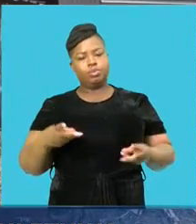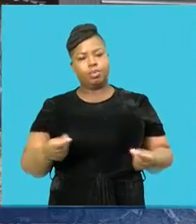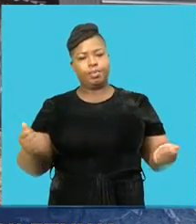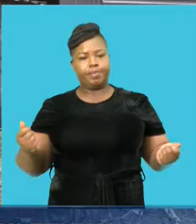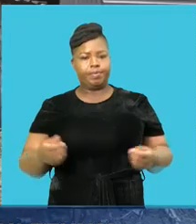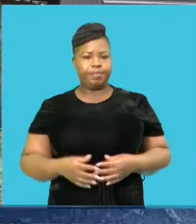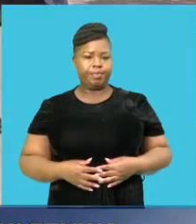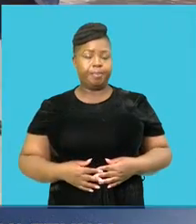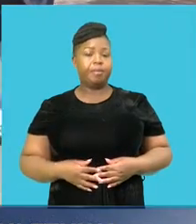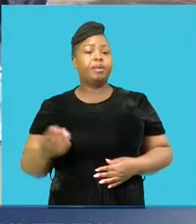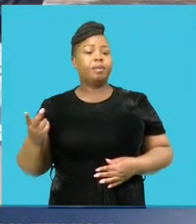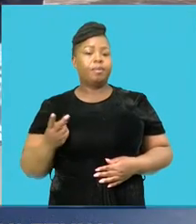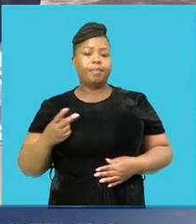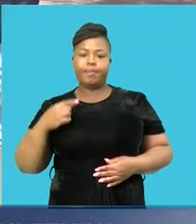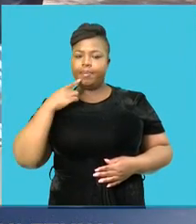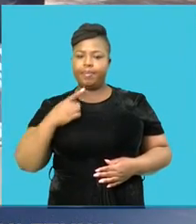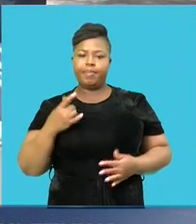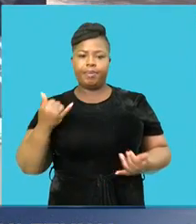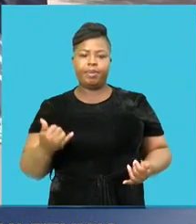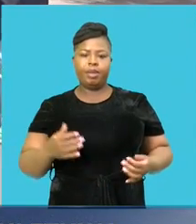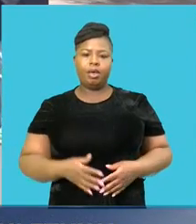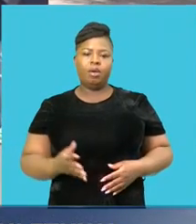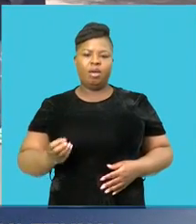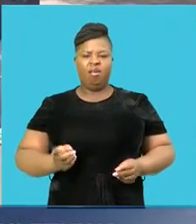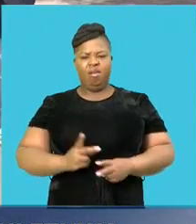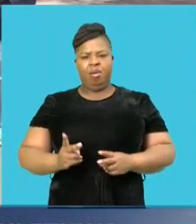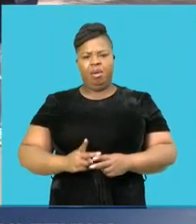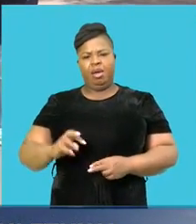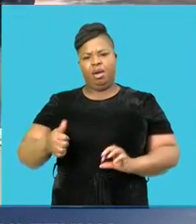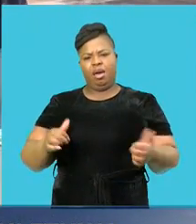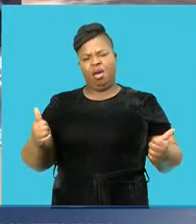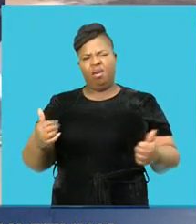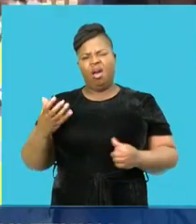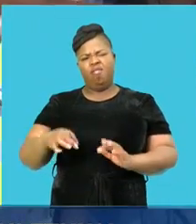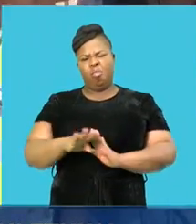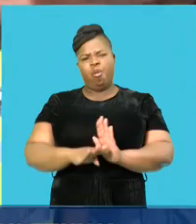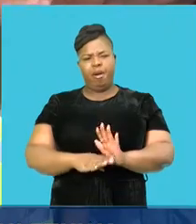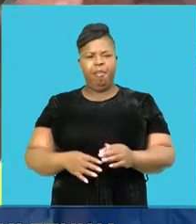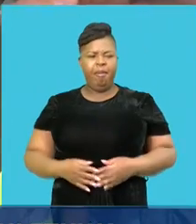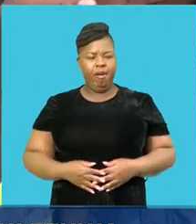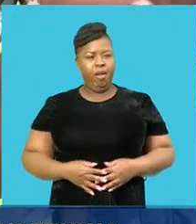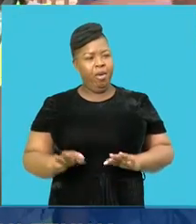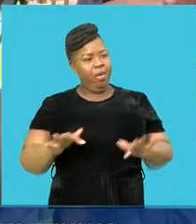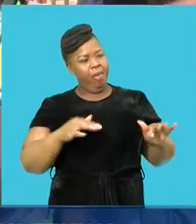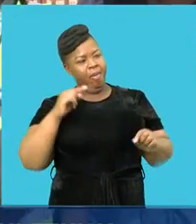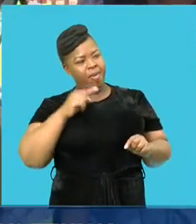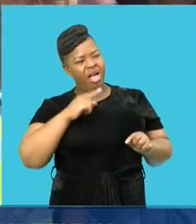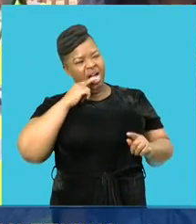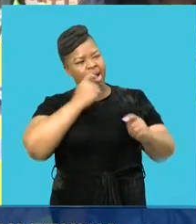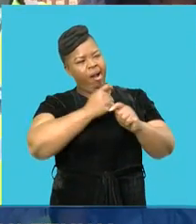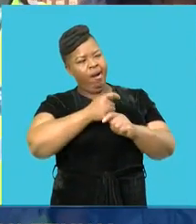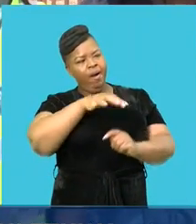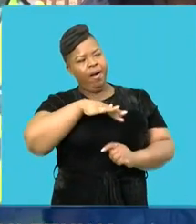asekuhlaleni. Futhi isithi sele zikhona iy'nhlelo esebenzela phezu kwazo. Looking at this informal settlement,